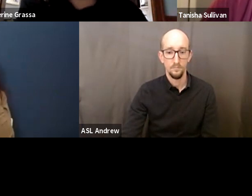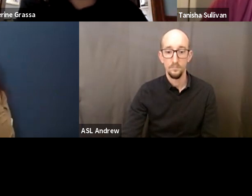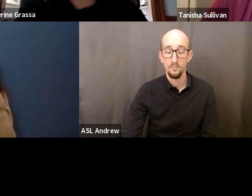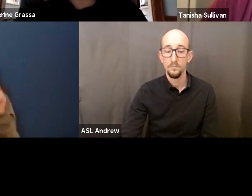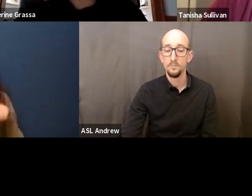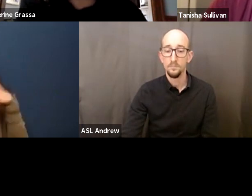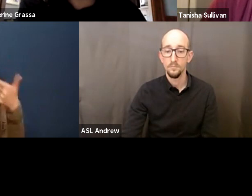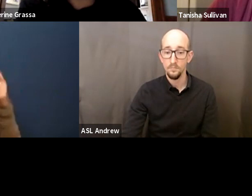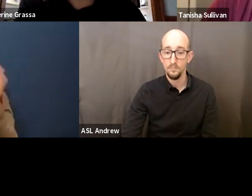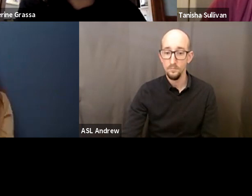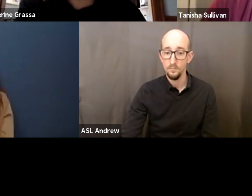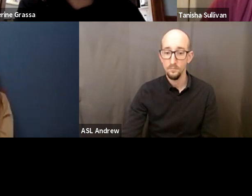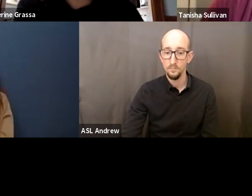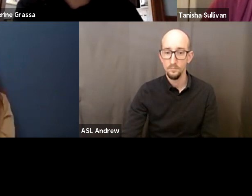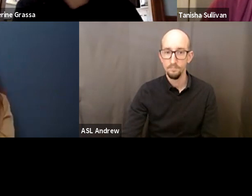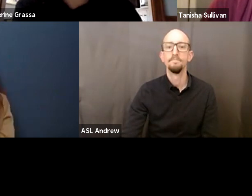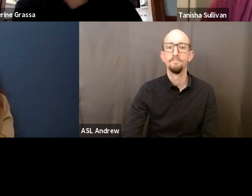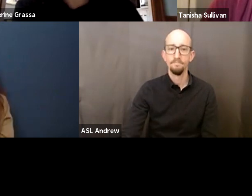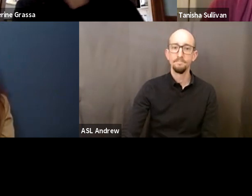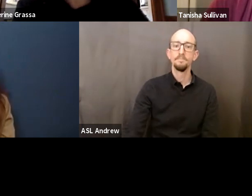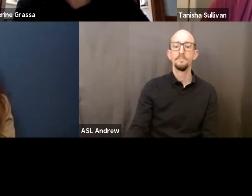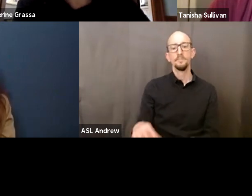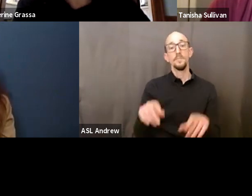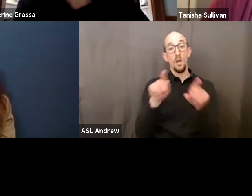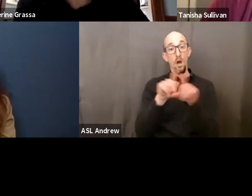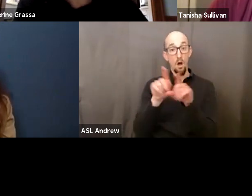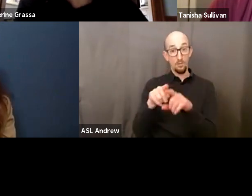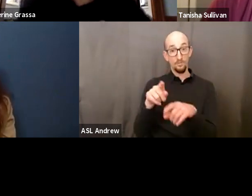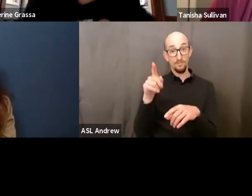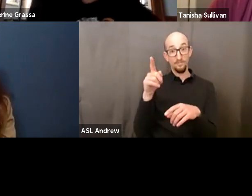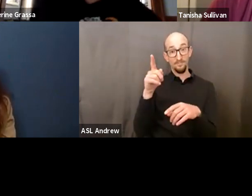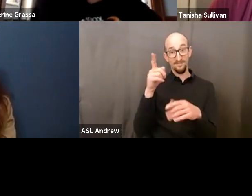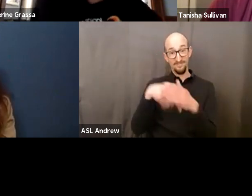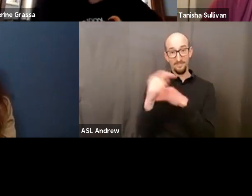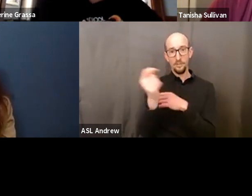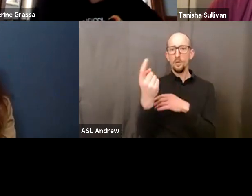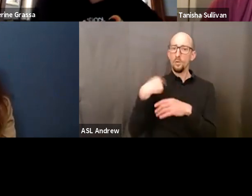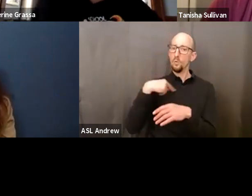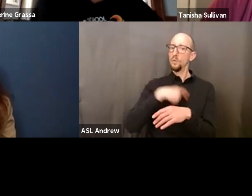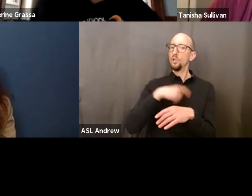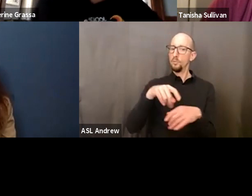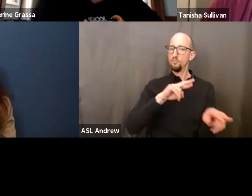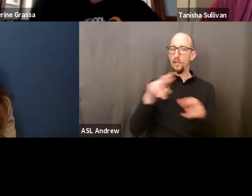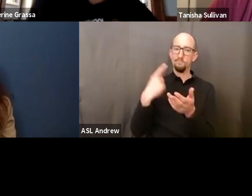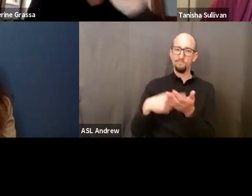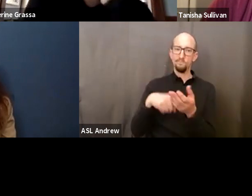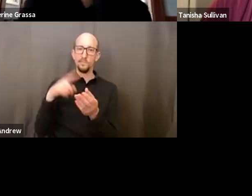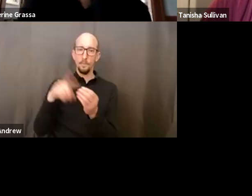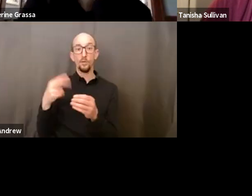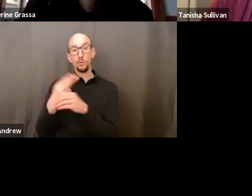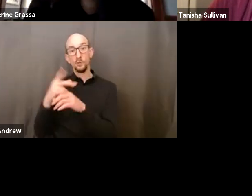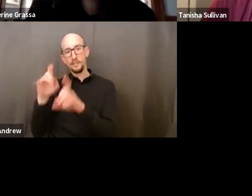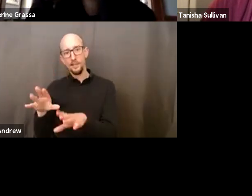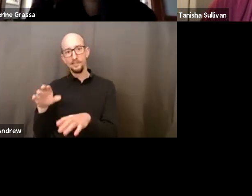and Mr. Contenpas's, let me know if you disagree, we should be prepared to have the conversation about assessment on